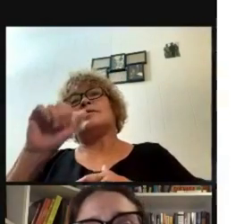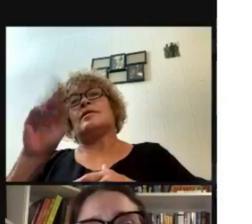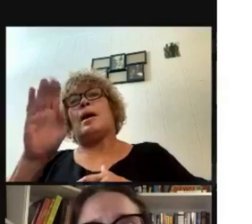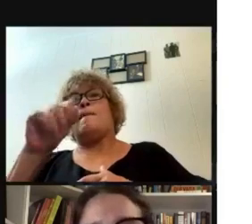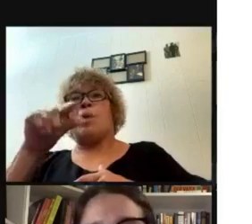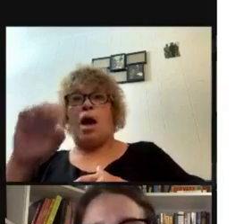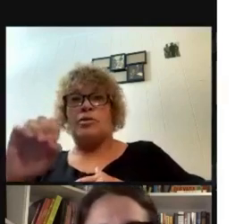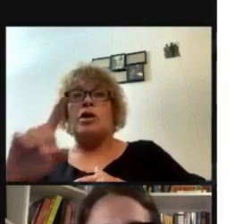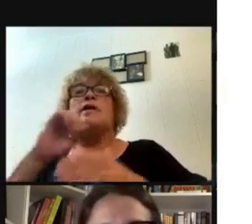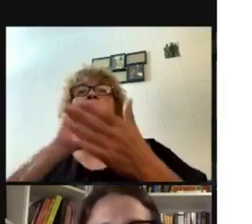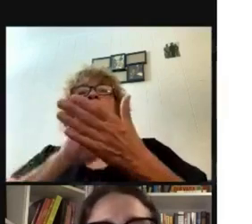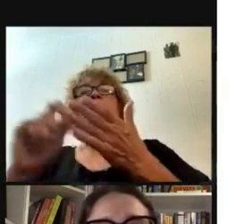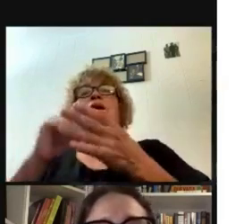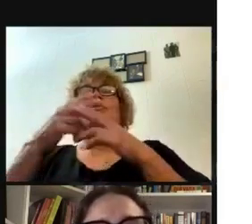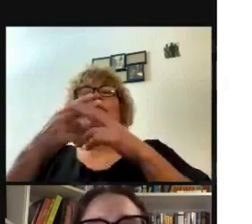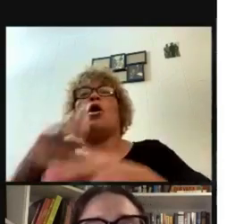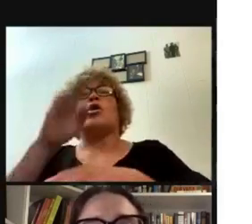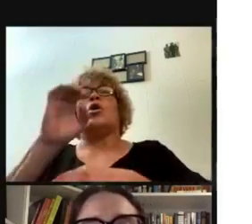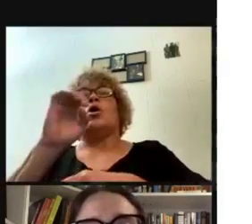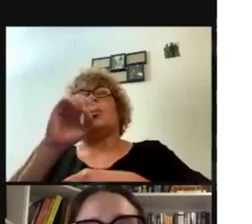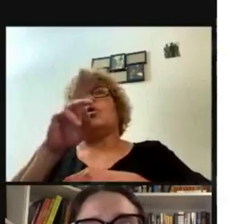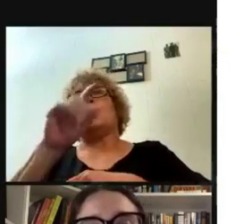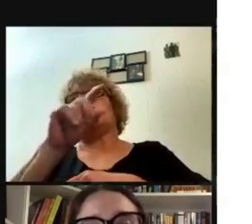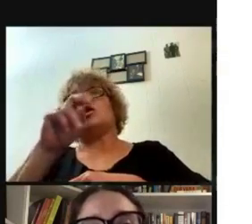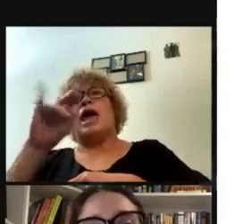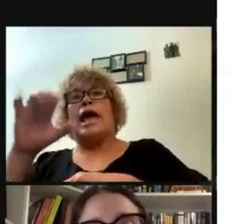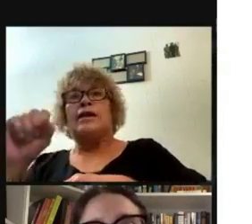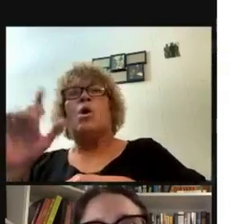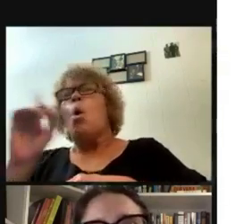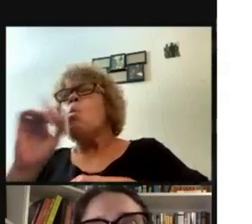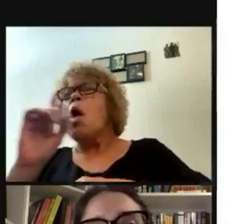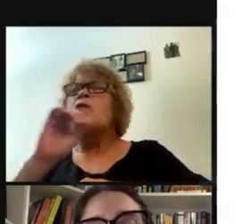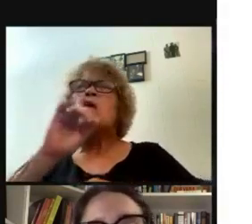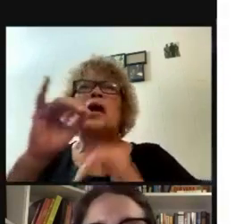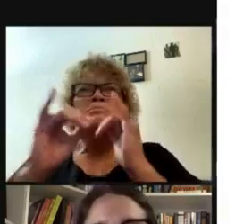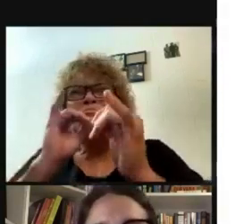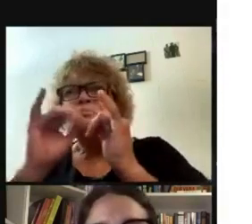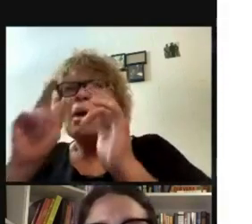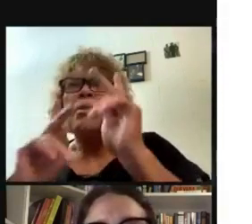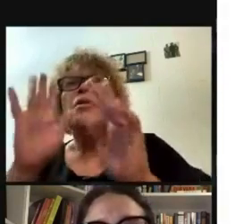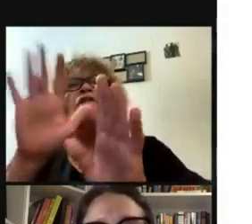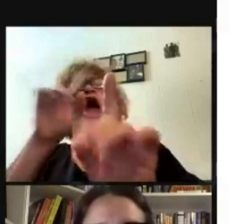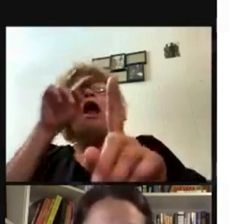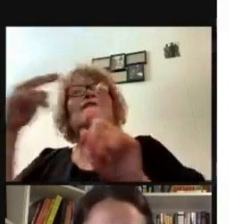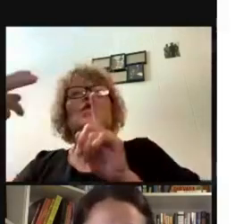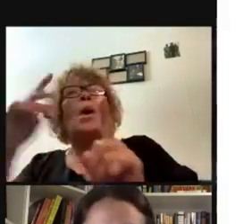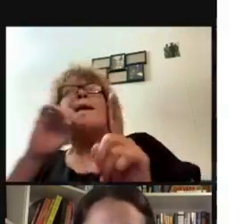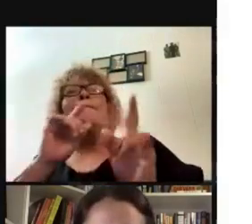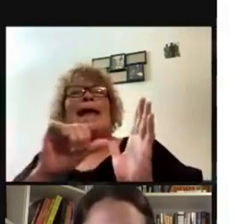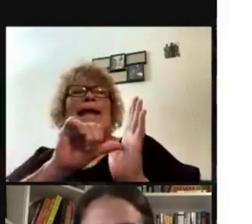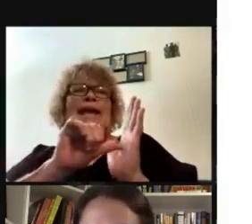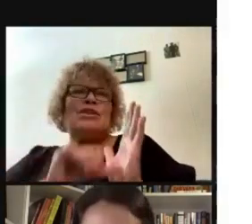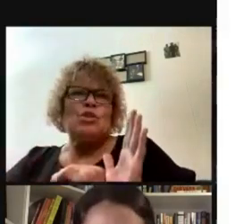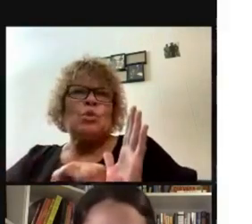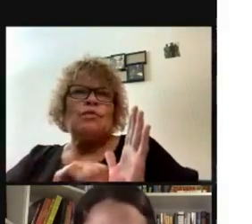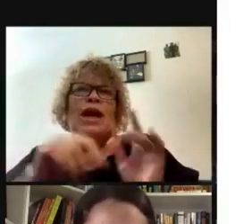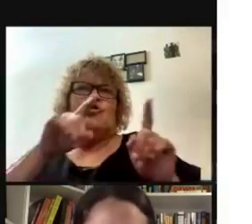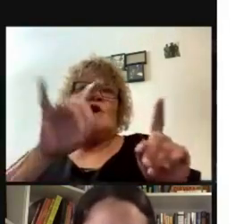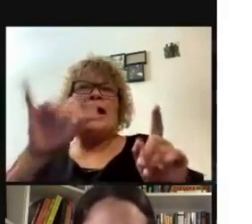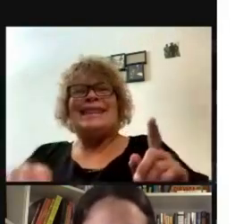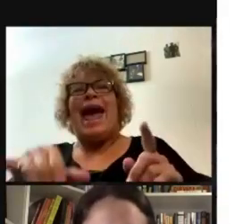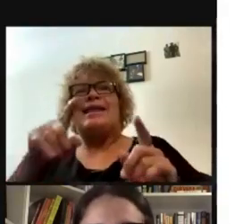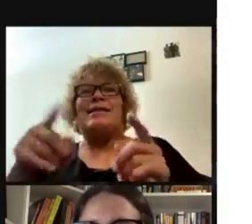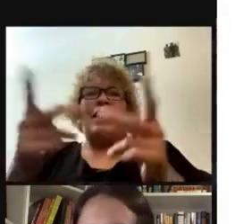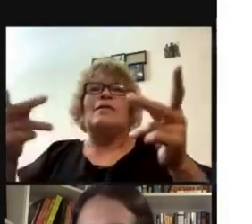journal called Eugenics Quarterly, where they interviewed folks about their views on having been sterilized at this institution called